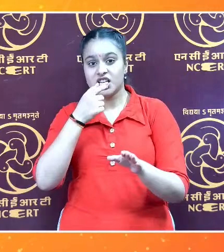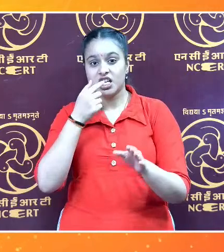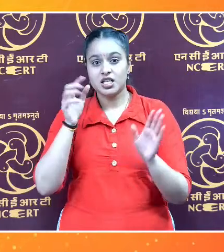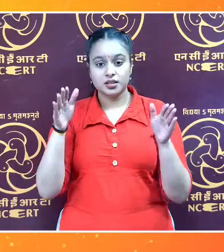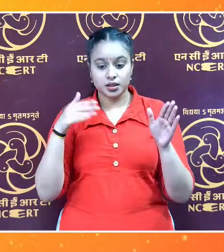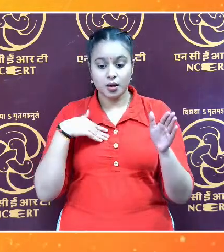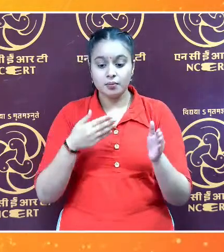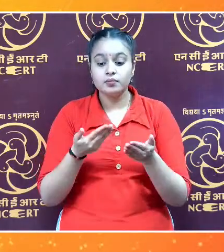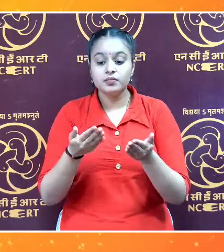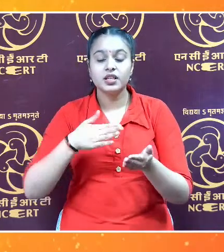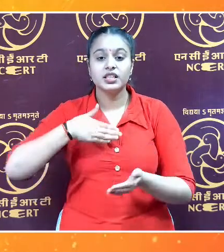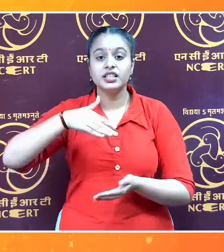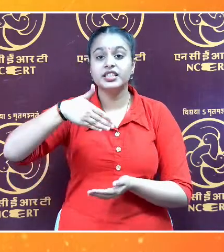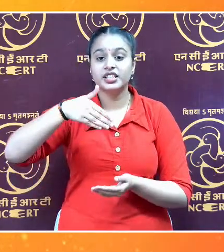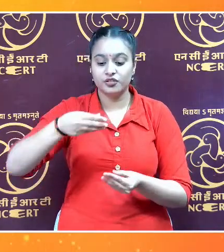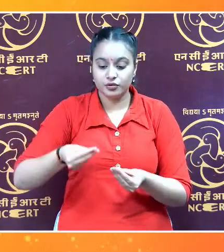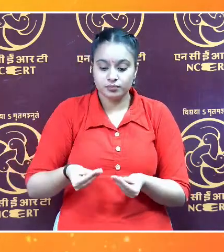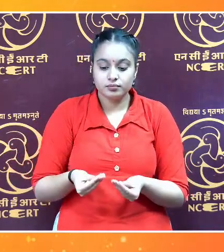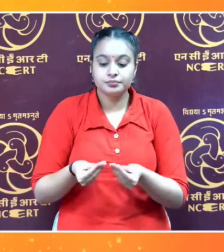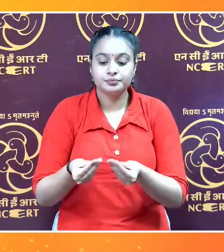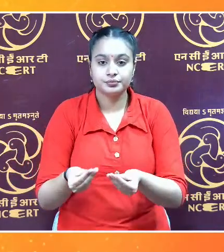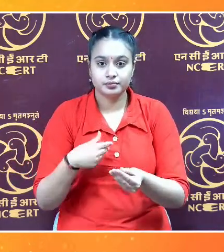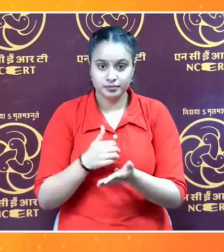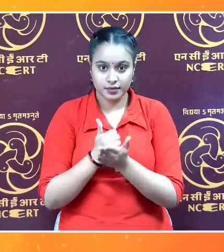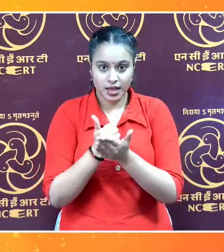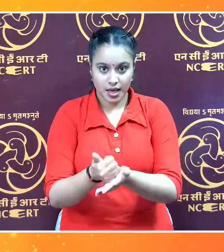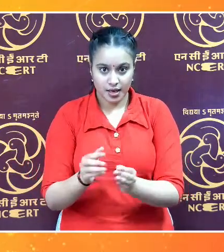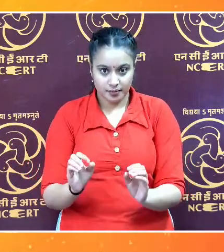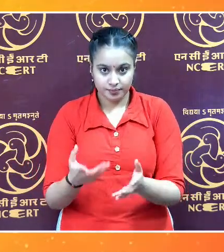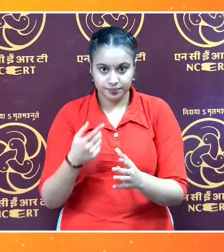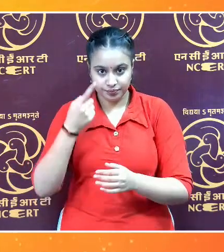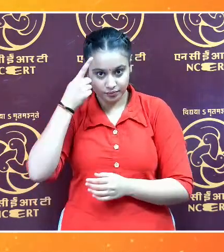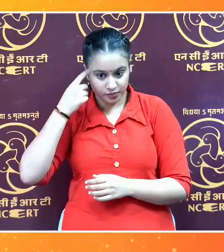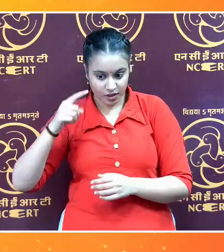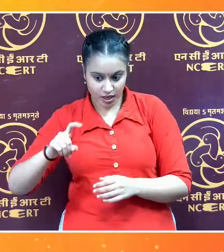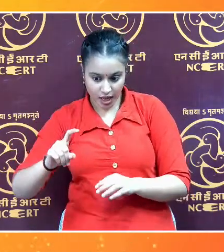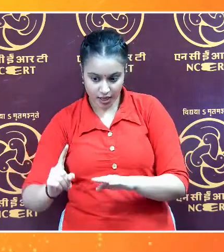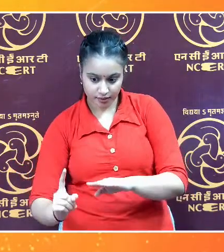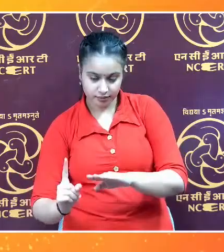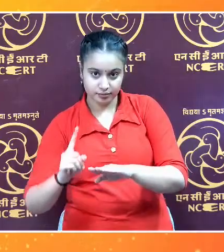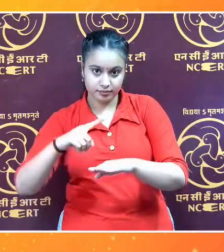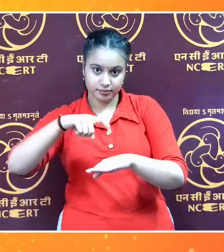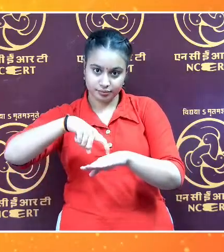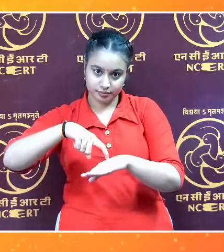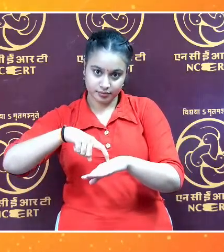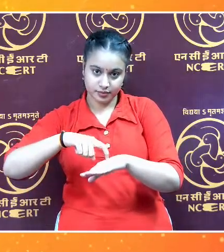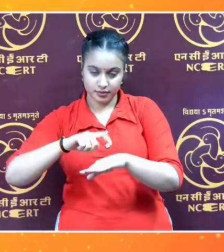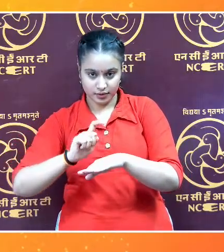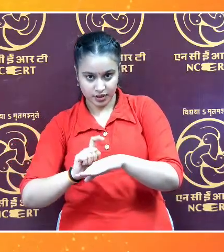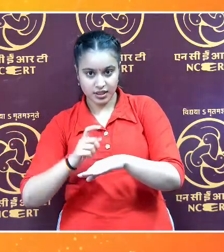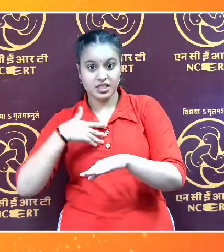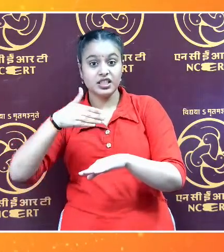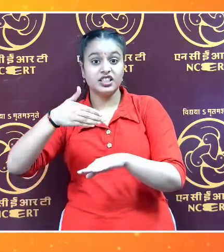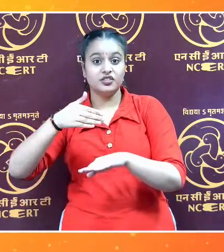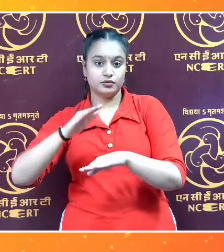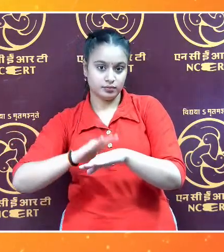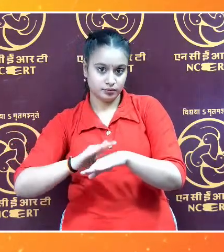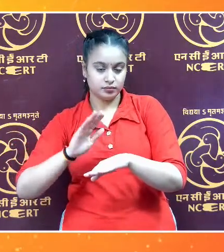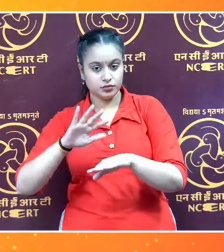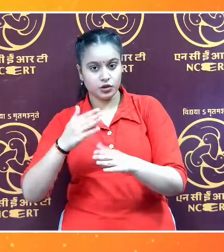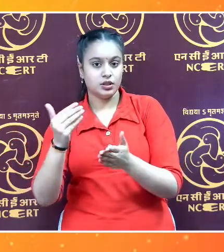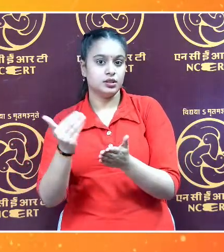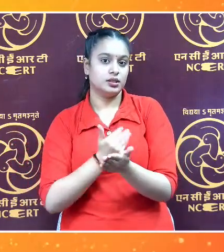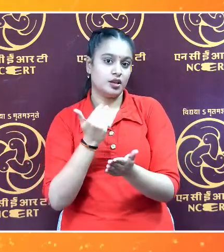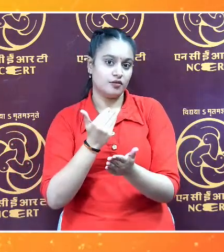by passing on a leaf Yes, in the stream. yes, and then the ant climbed Yeah, on the she climbed it. She climbed on the leaf. Yeah. and then it was